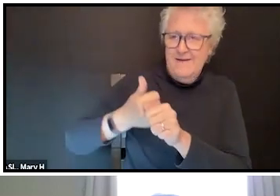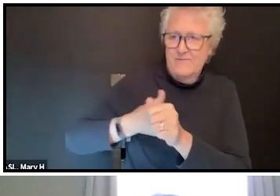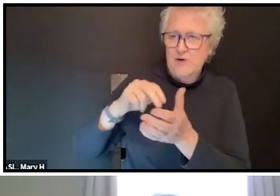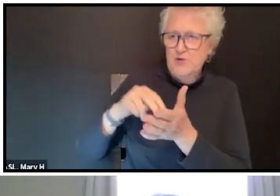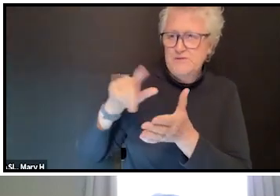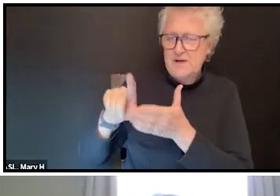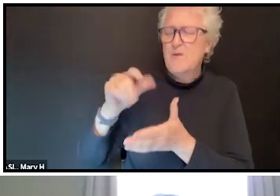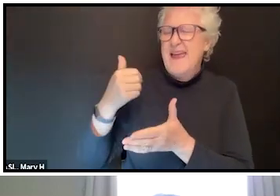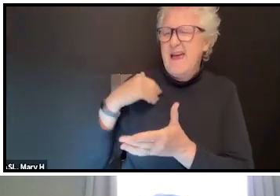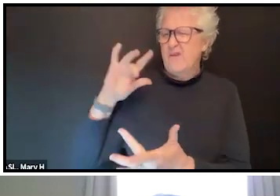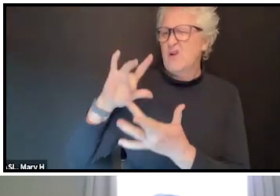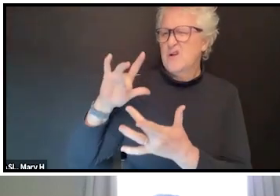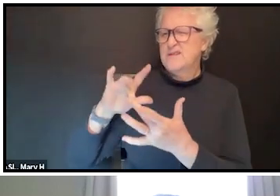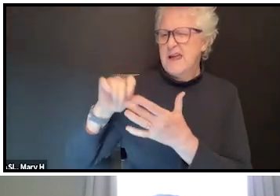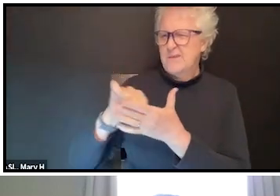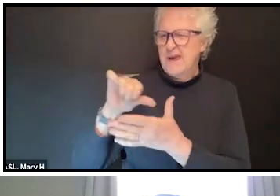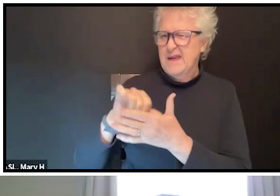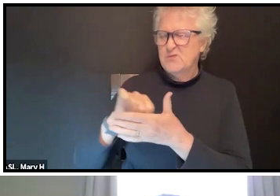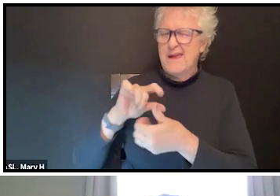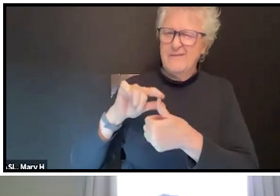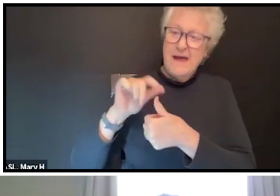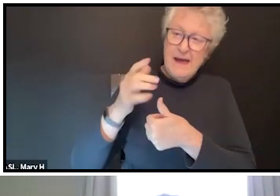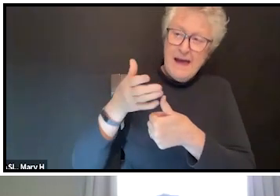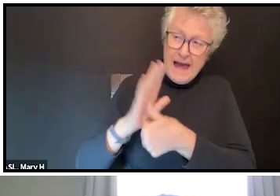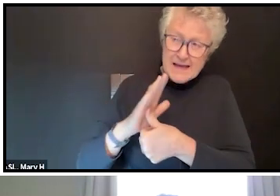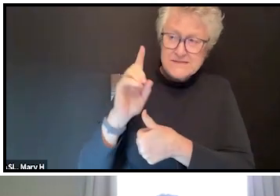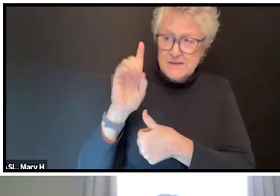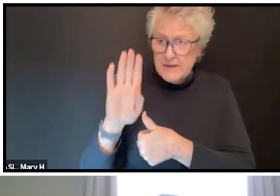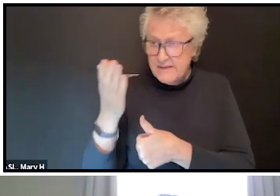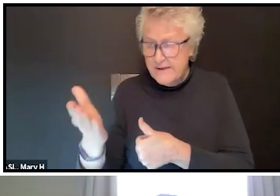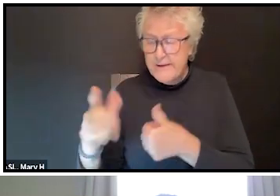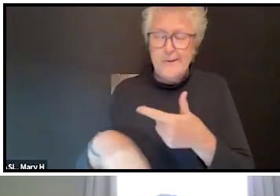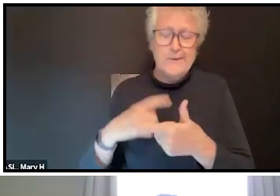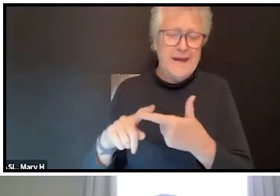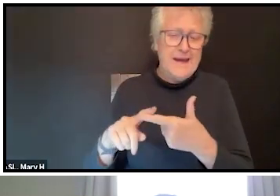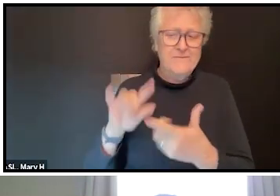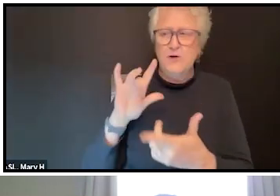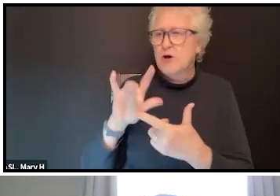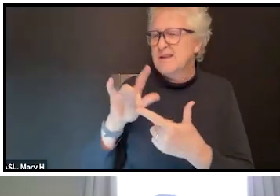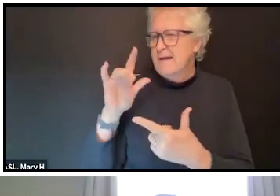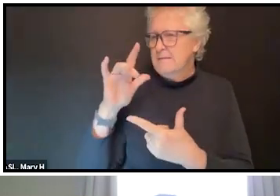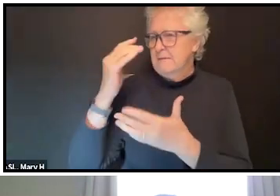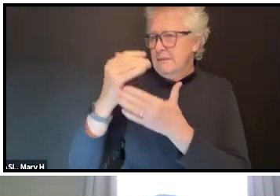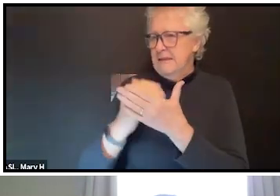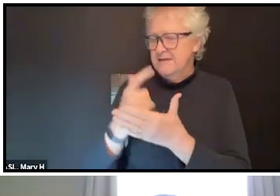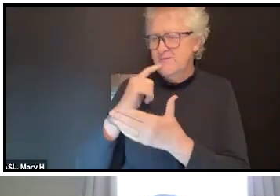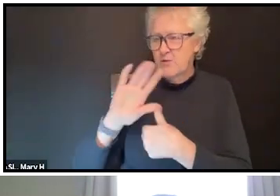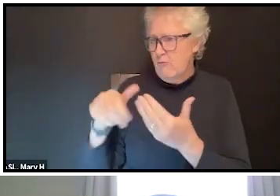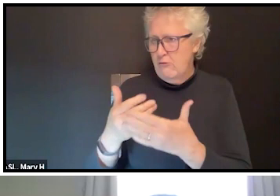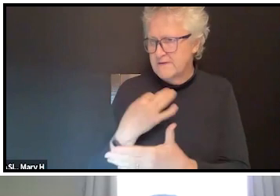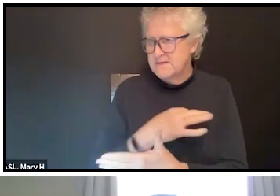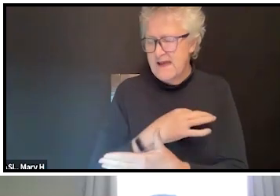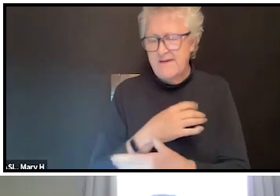Ask DD email is there. We have our contact list for all of our staff. But we definitely want to hear from